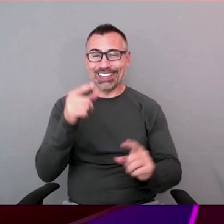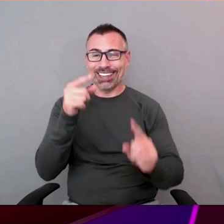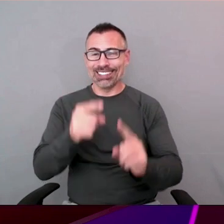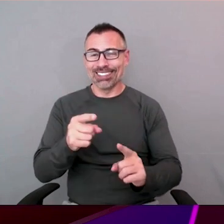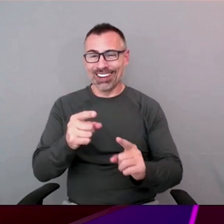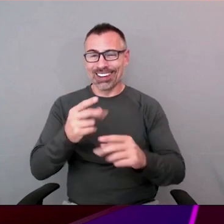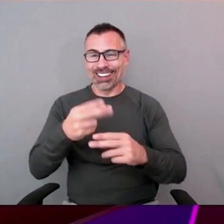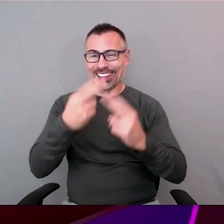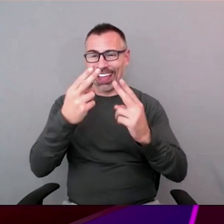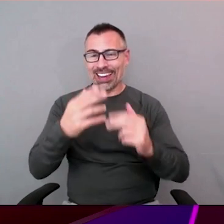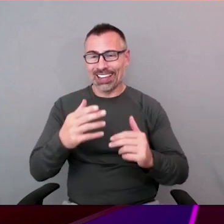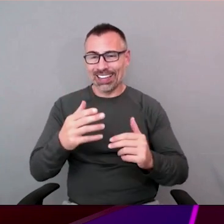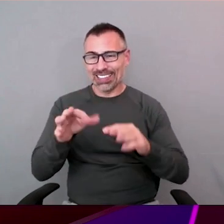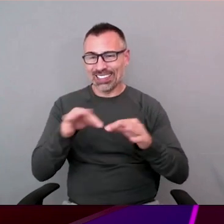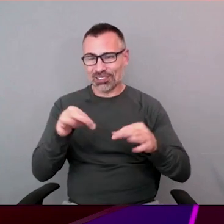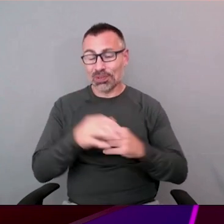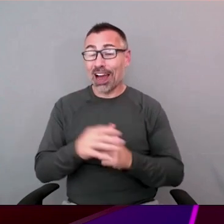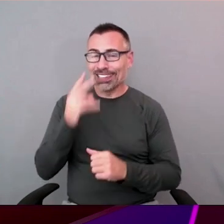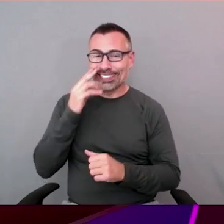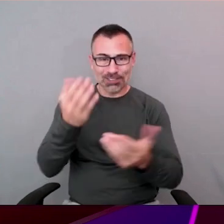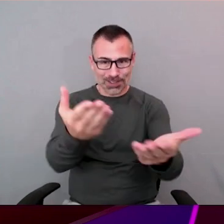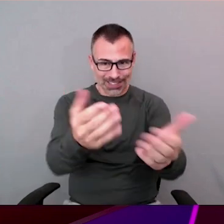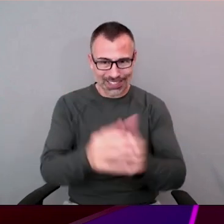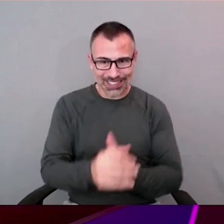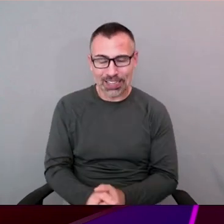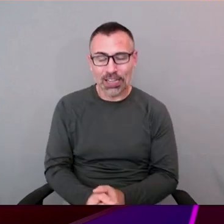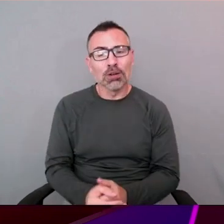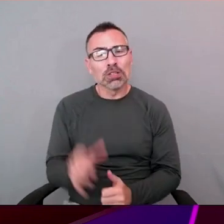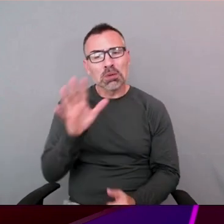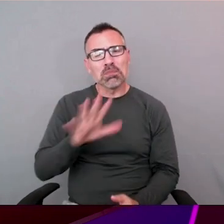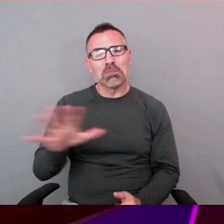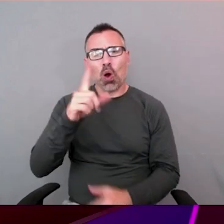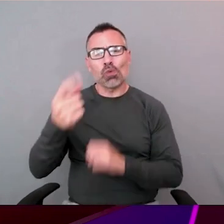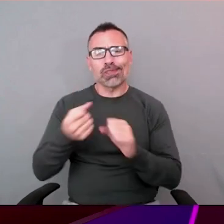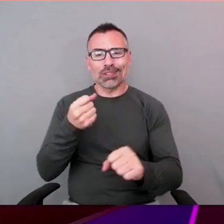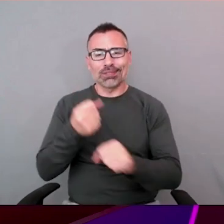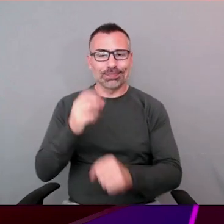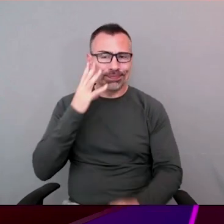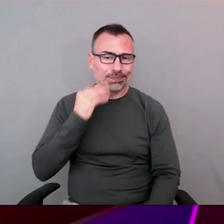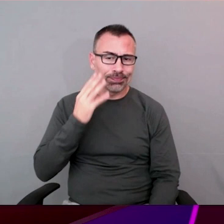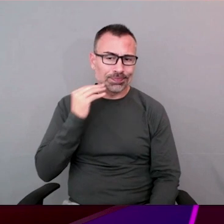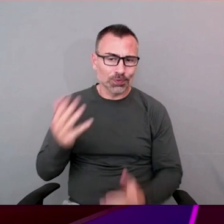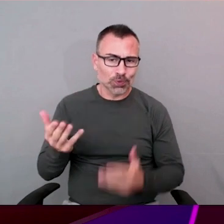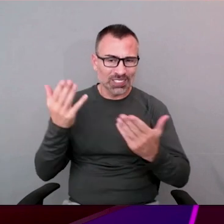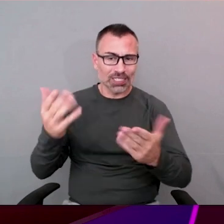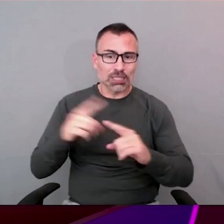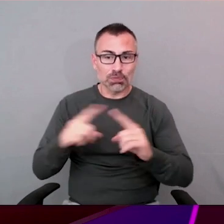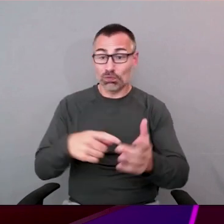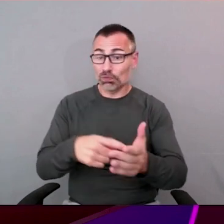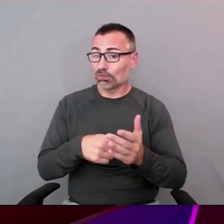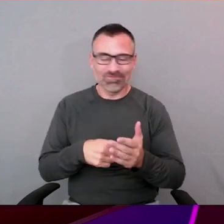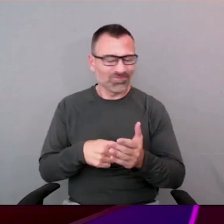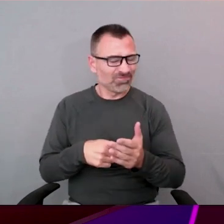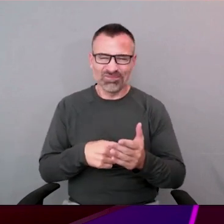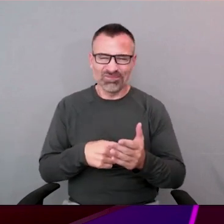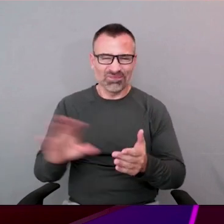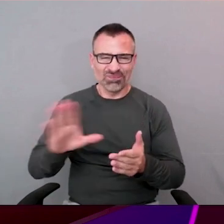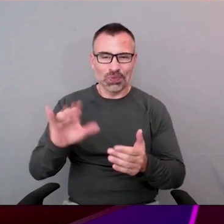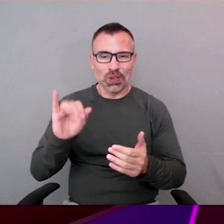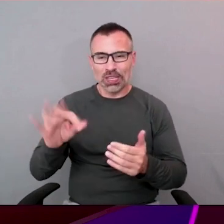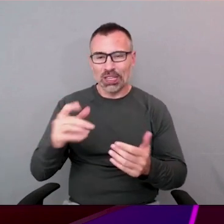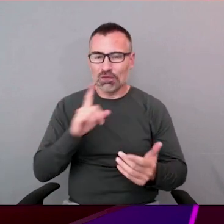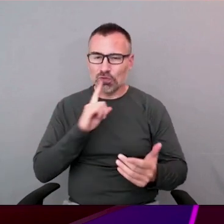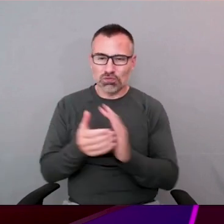screen. So it's about a year of experience is what we're going to suggest, but not a hard requirement. If you're a go-getter, you might be able to knock it out before. And